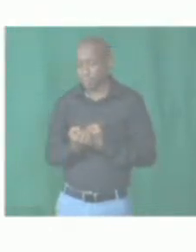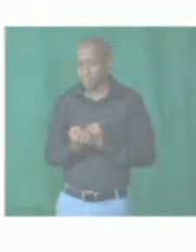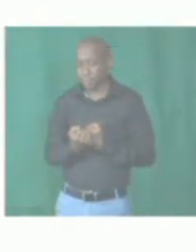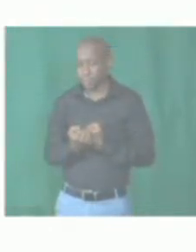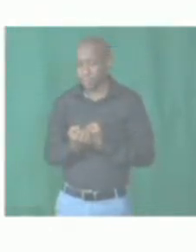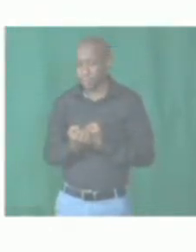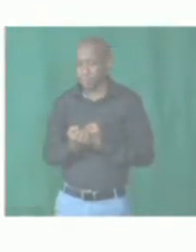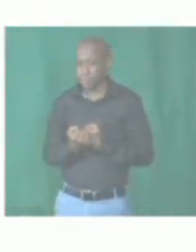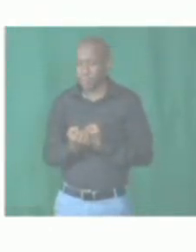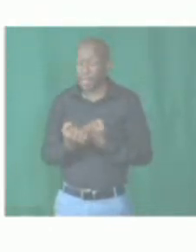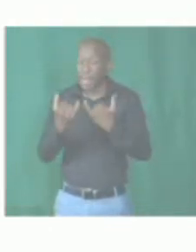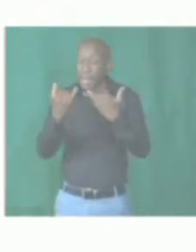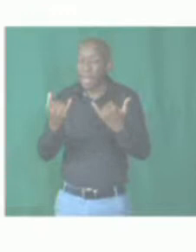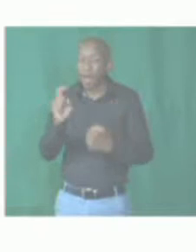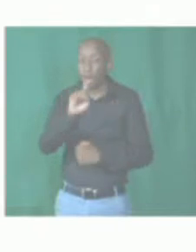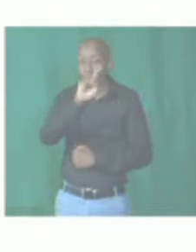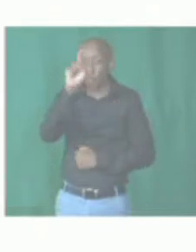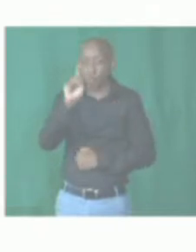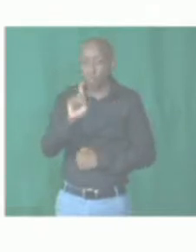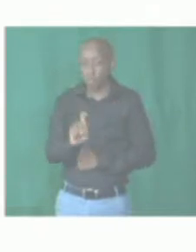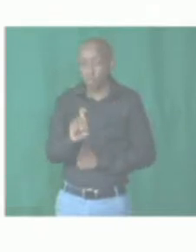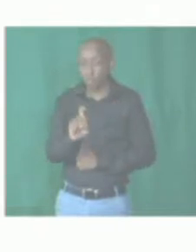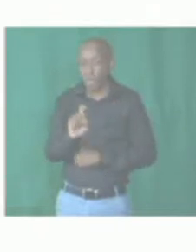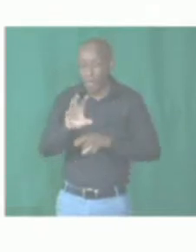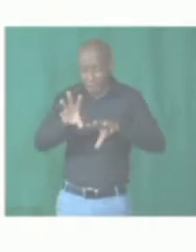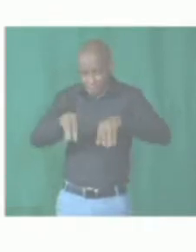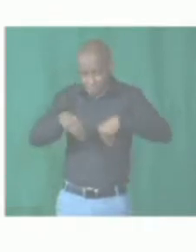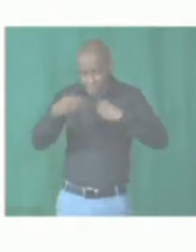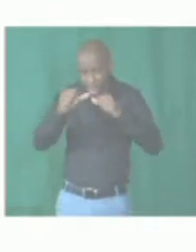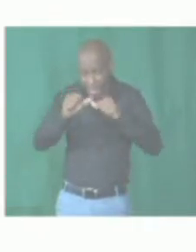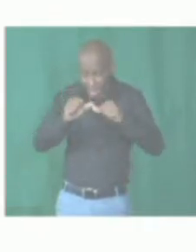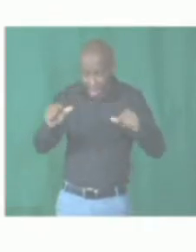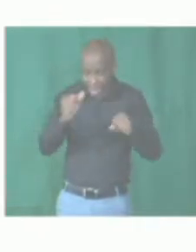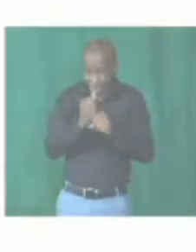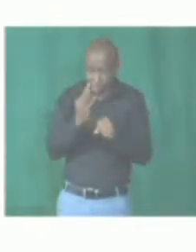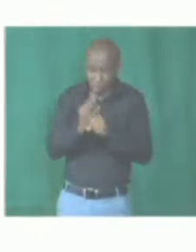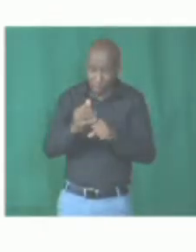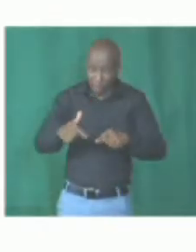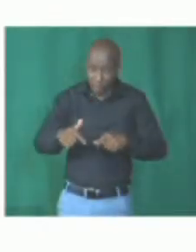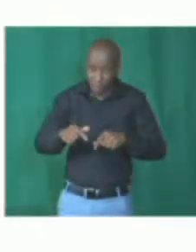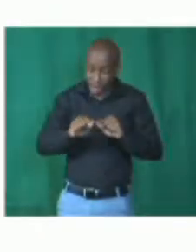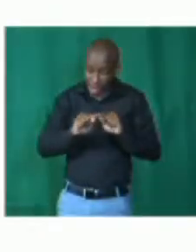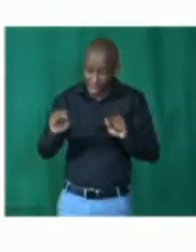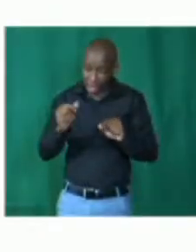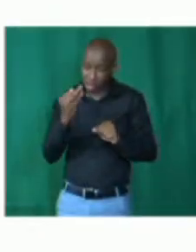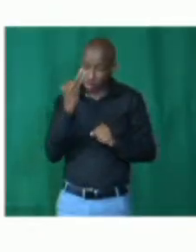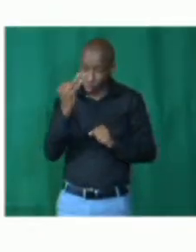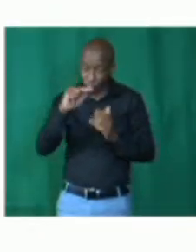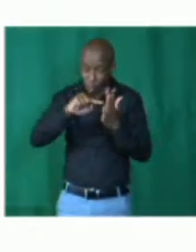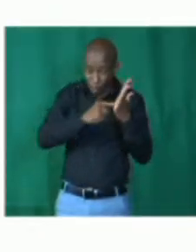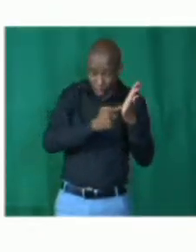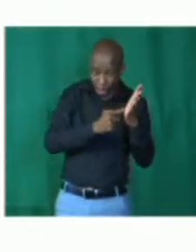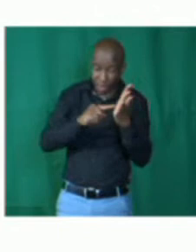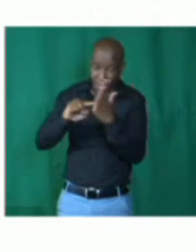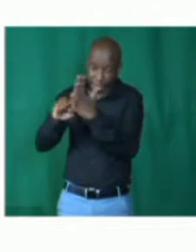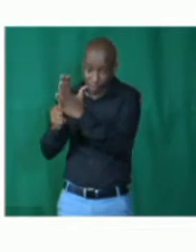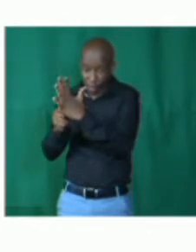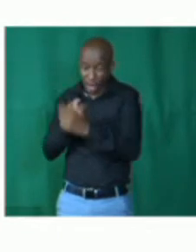So here is a question now. Find the length of a line segment joining these 2 points. So